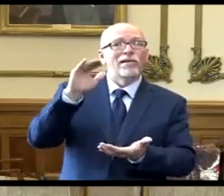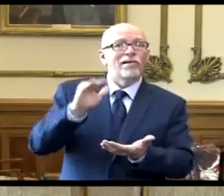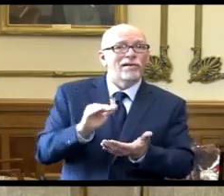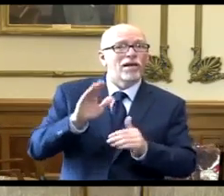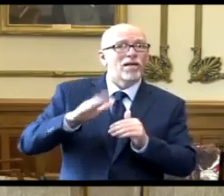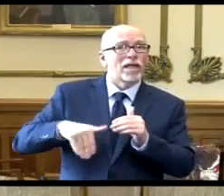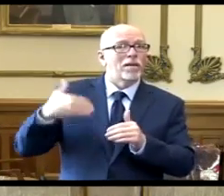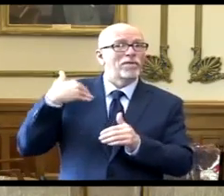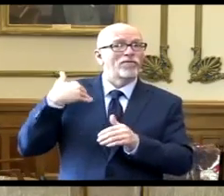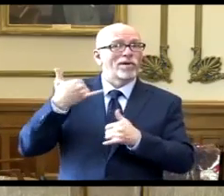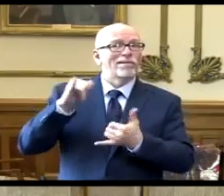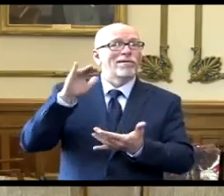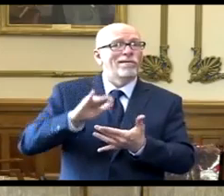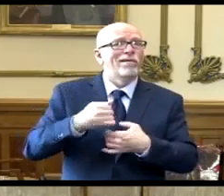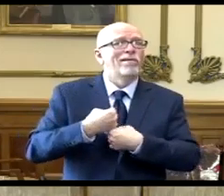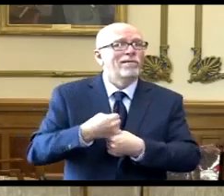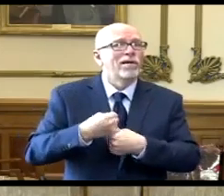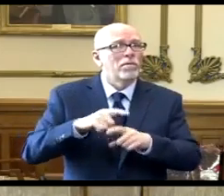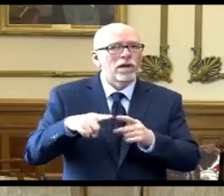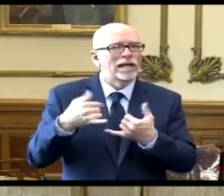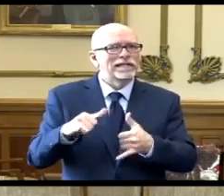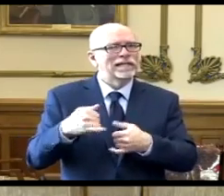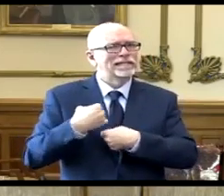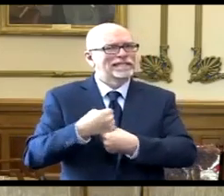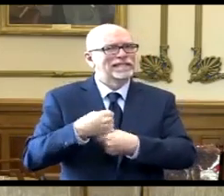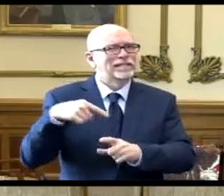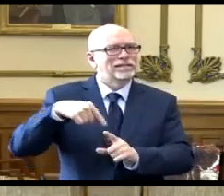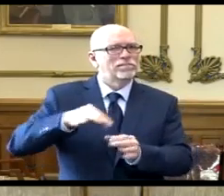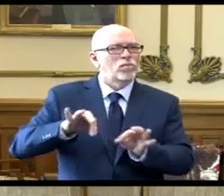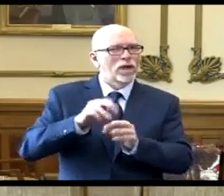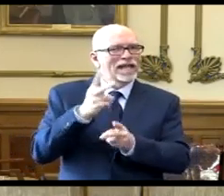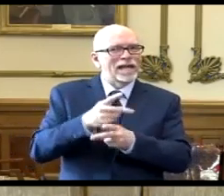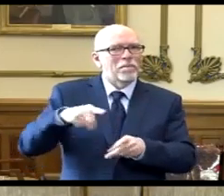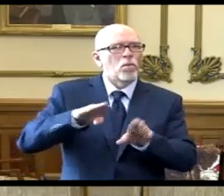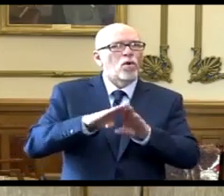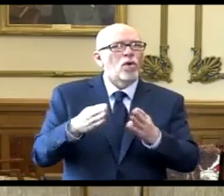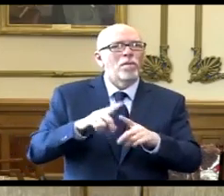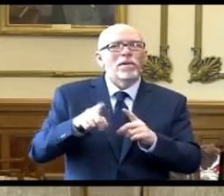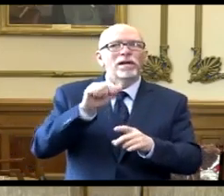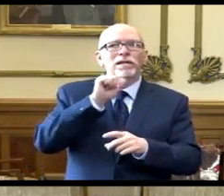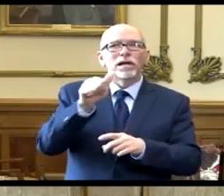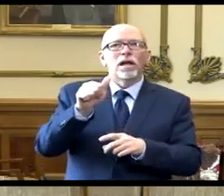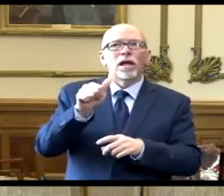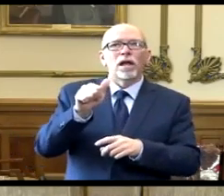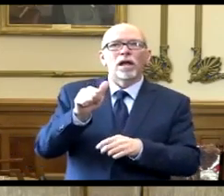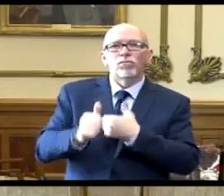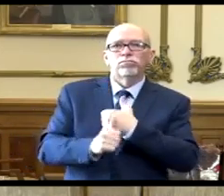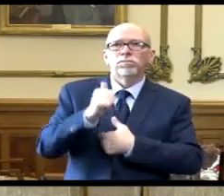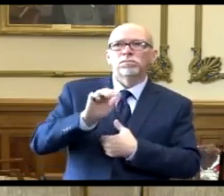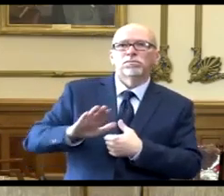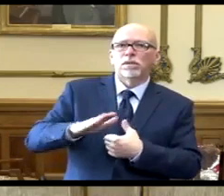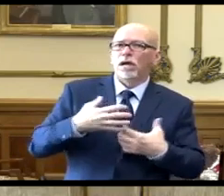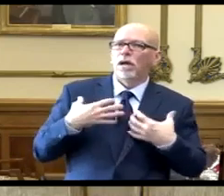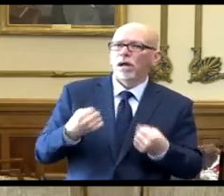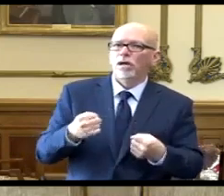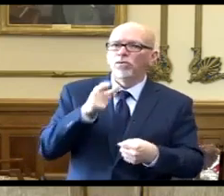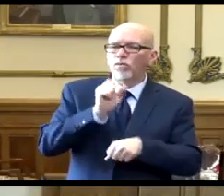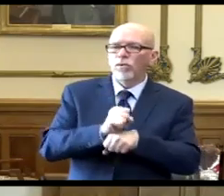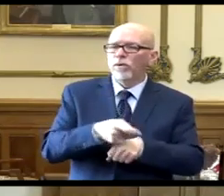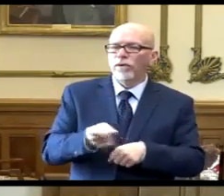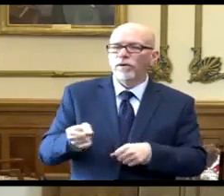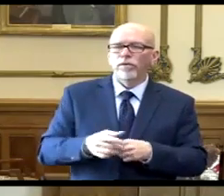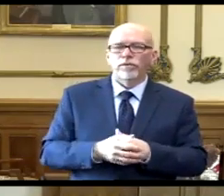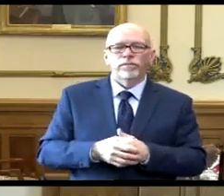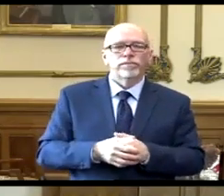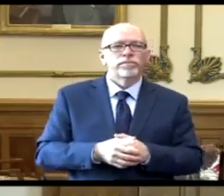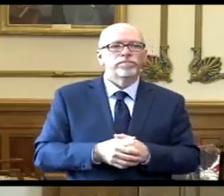what they were before. So our goal is to keep the plants open, but not at the expense of the health of the individuals, the employees that work there.